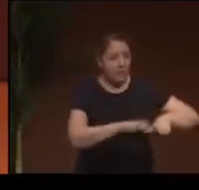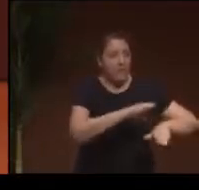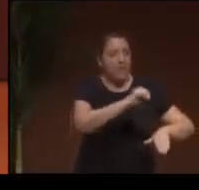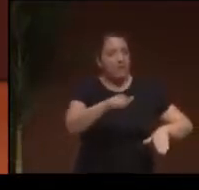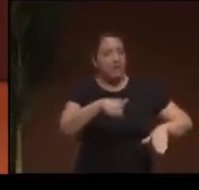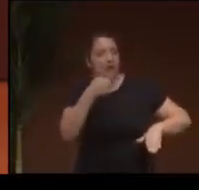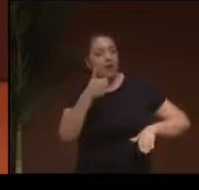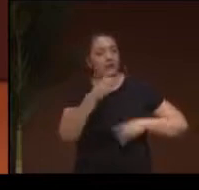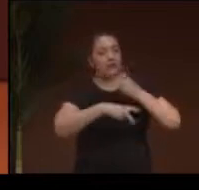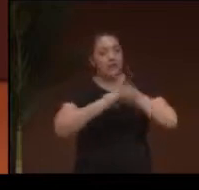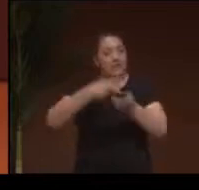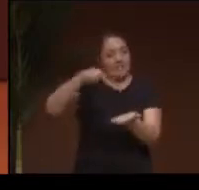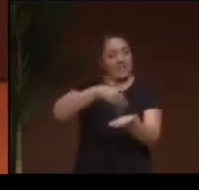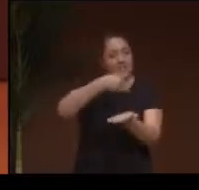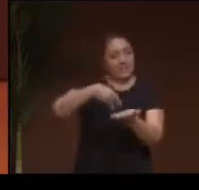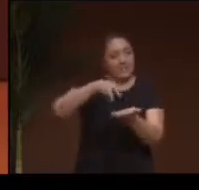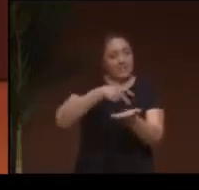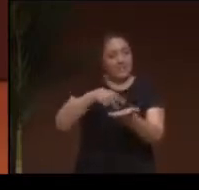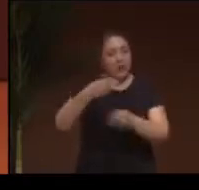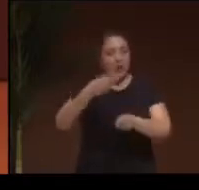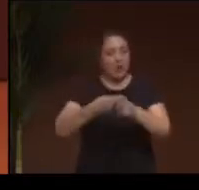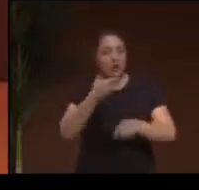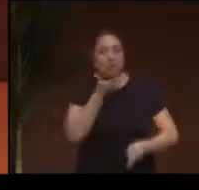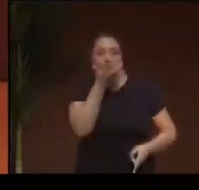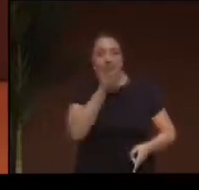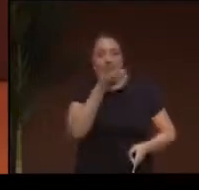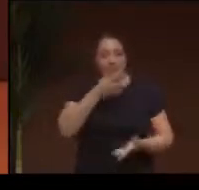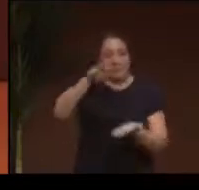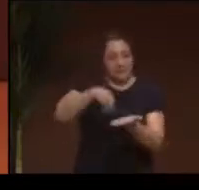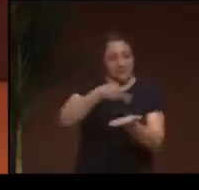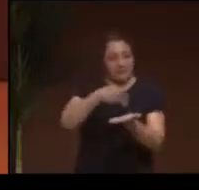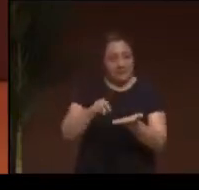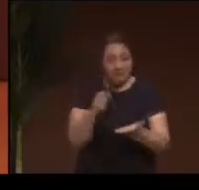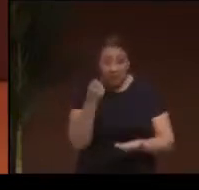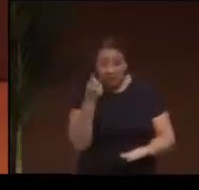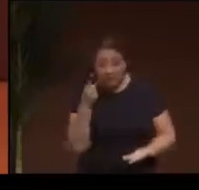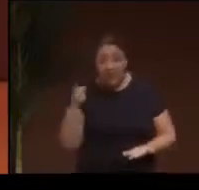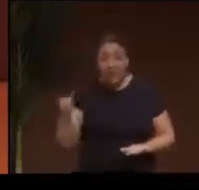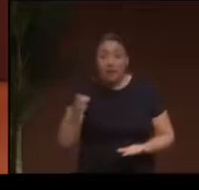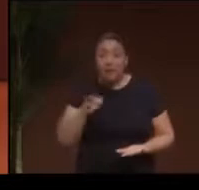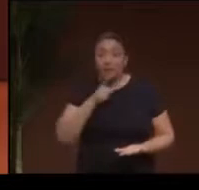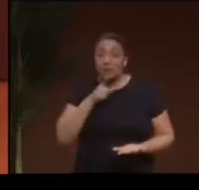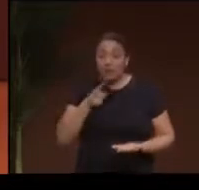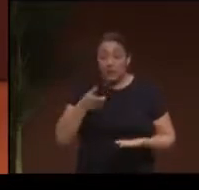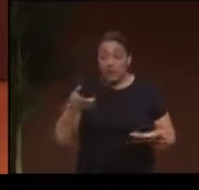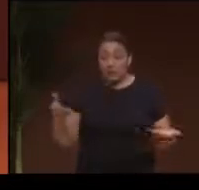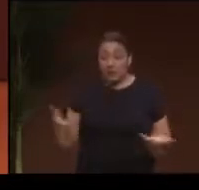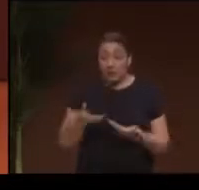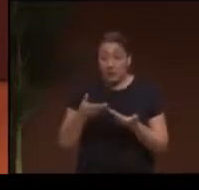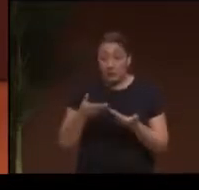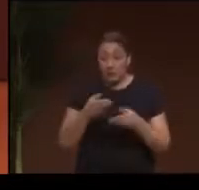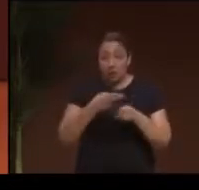dance. Believe it or not, they were the ones who introduced the short fringes or the long